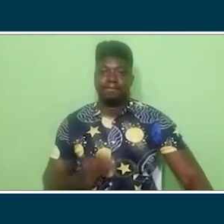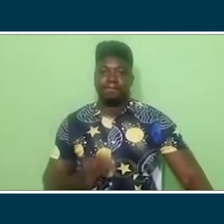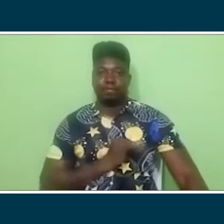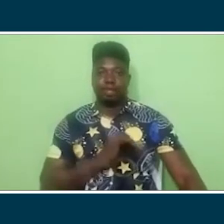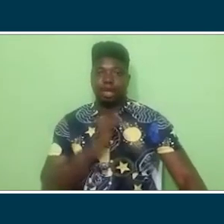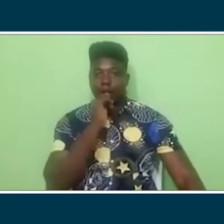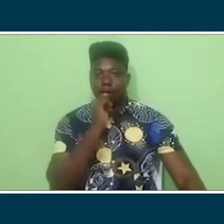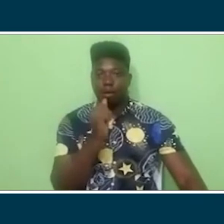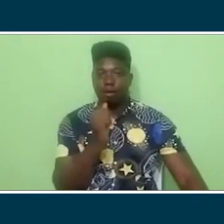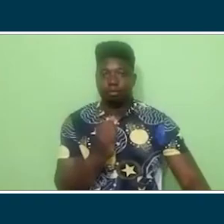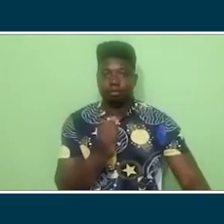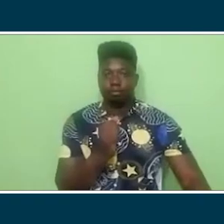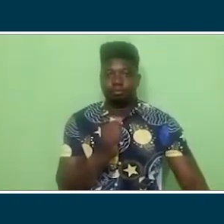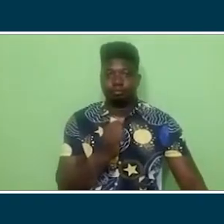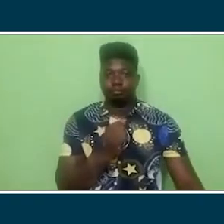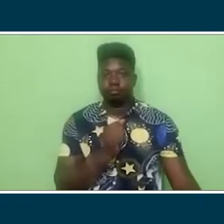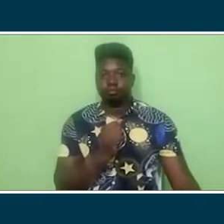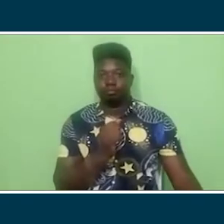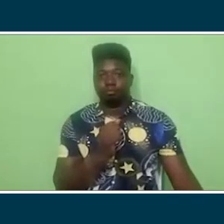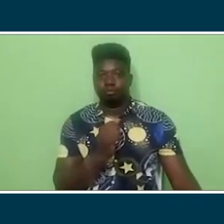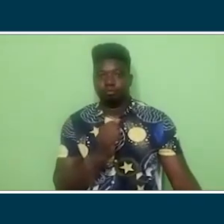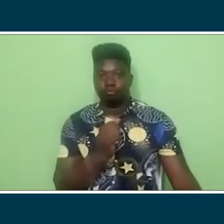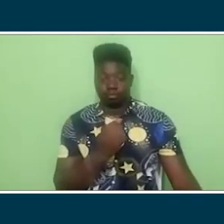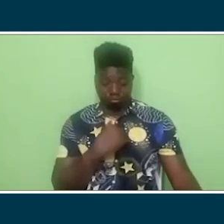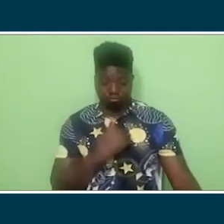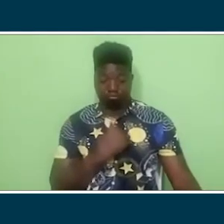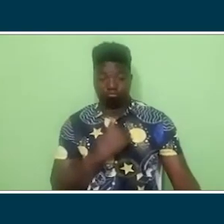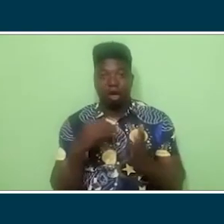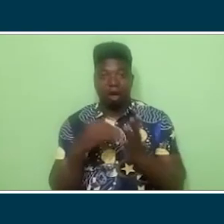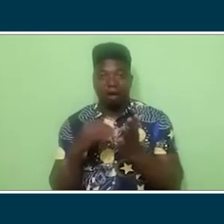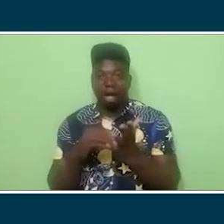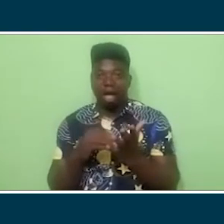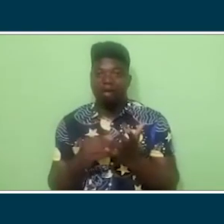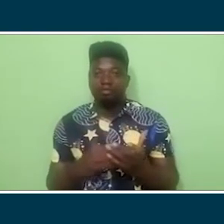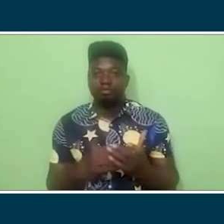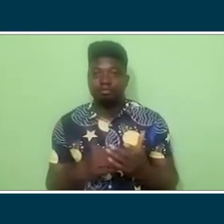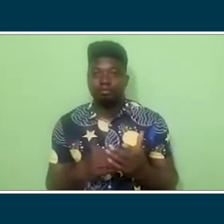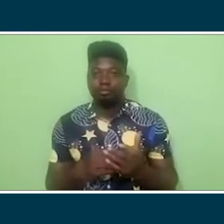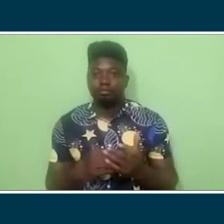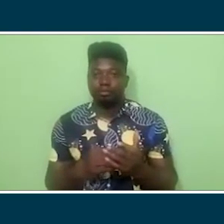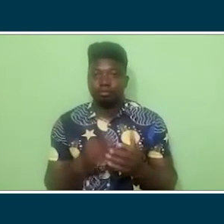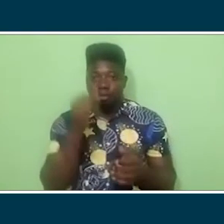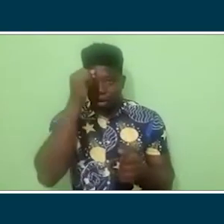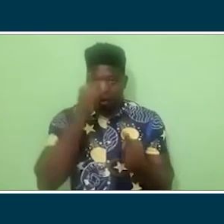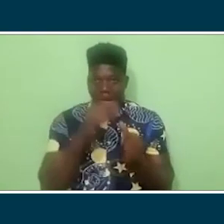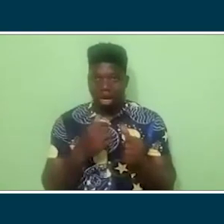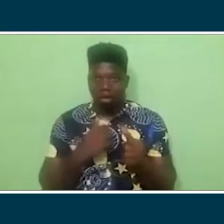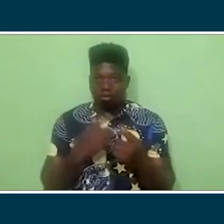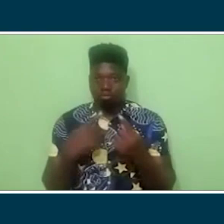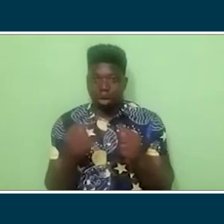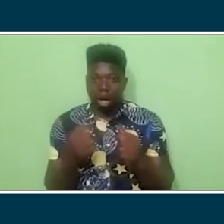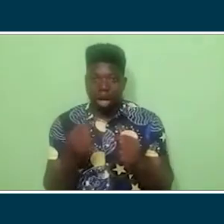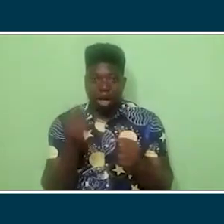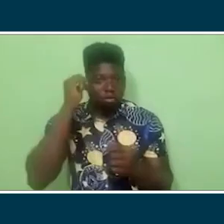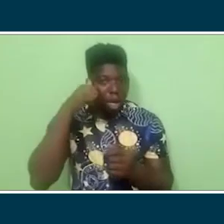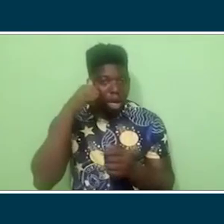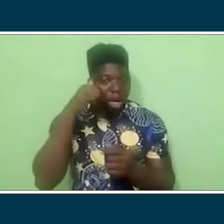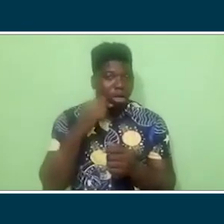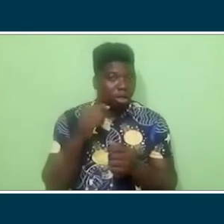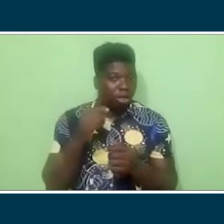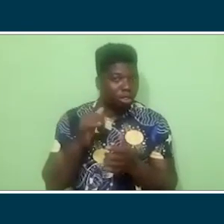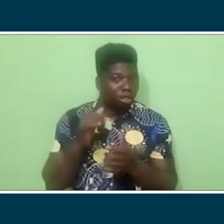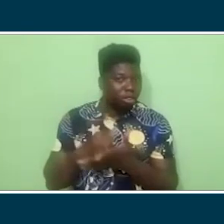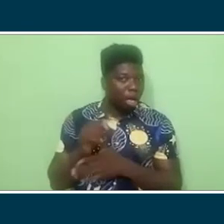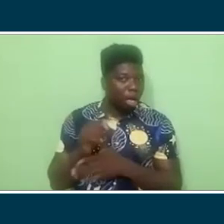I will often as I can remember, I try to remind anyone I'm in contact with, that's not an